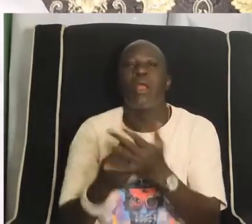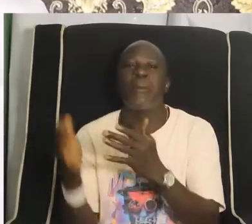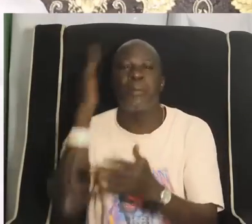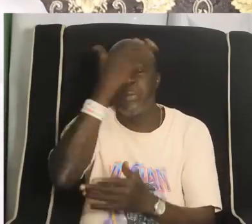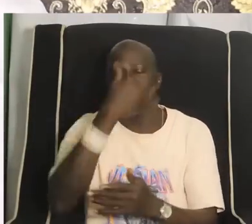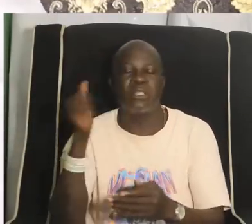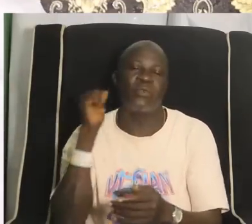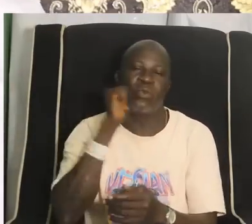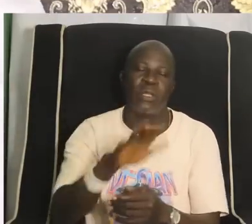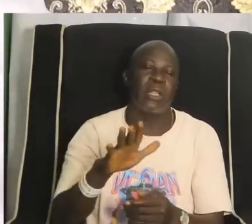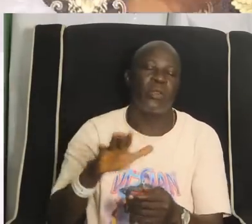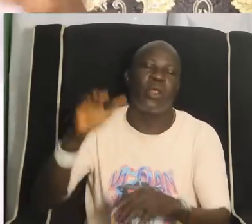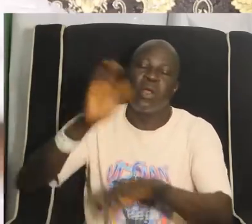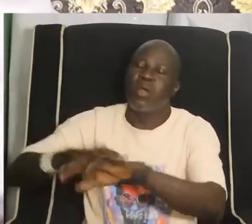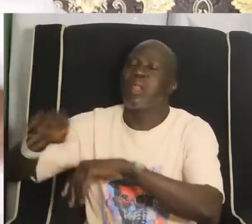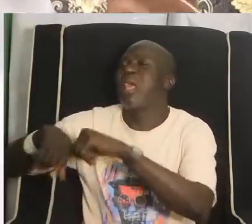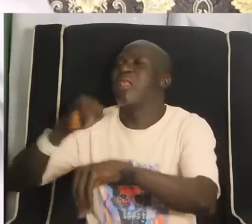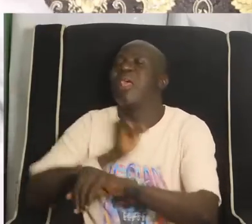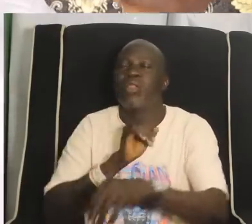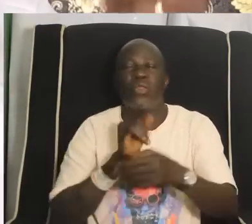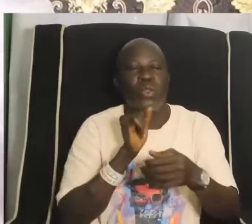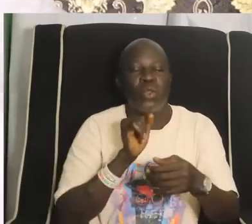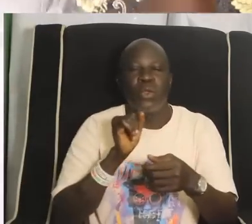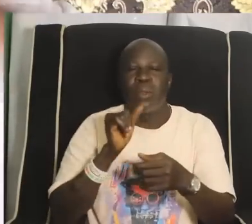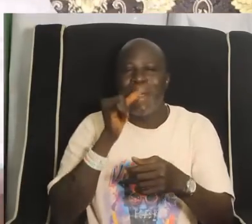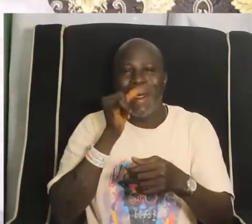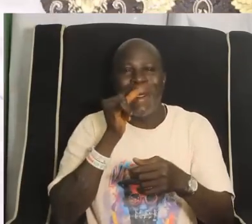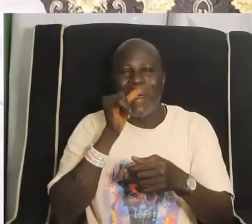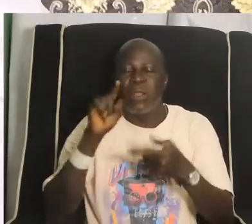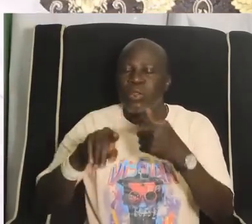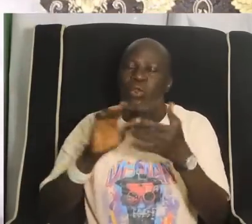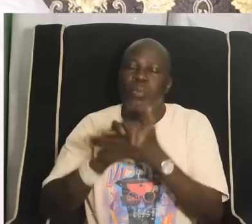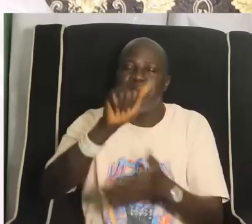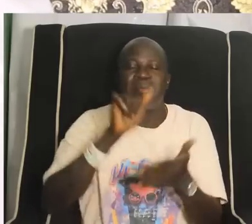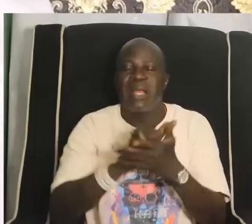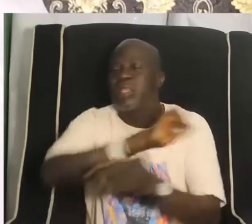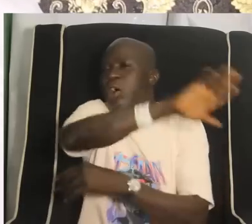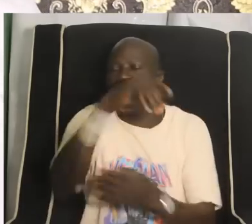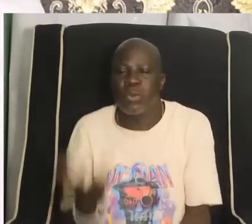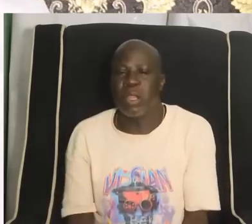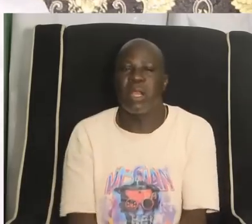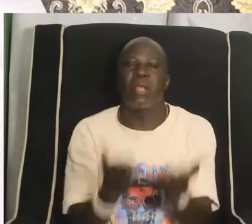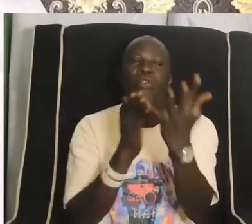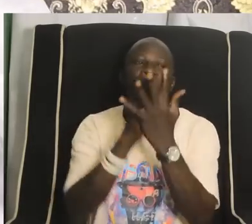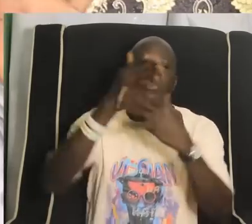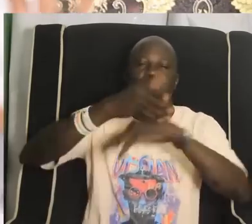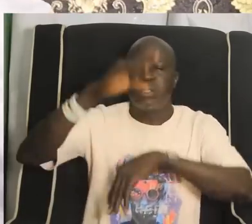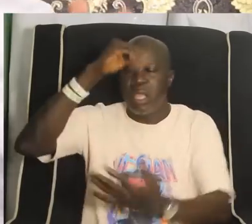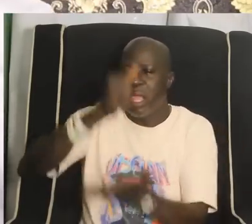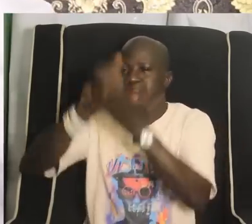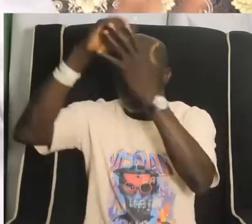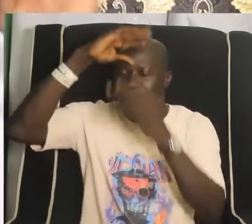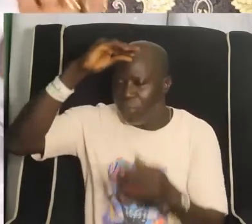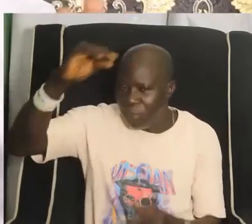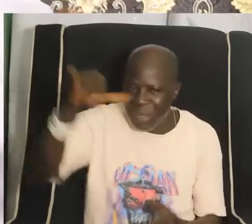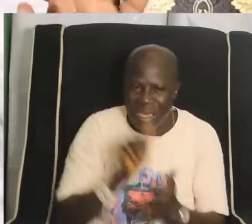lot of beautiful lady on her. Ni wane ba bolori pe o iranlowo ko la wo fuma dide. They believe they will rise through the help of. And you'll be ready to